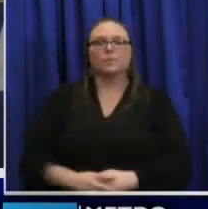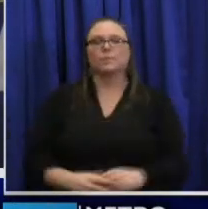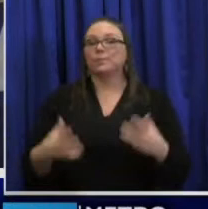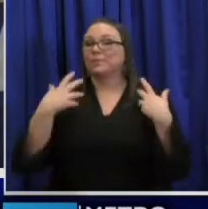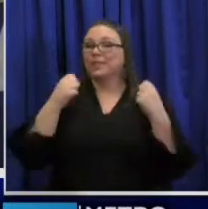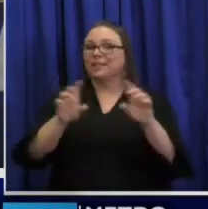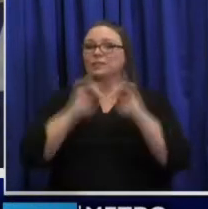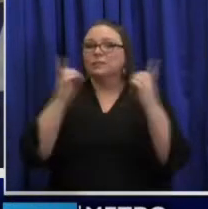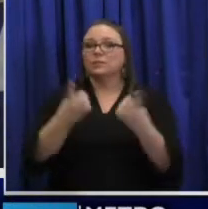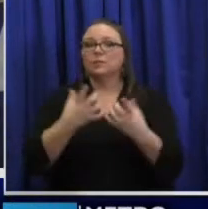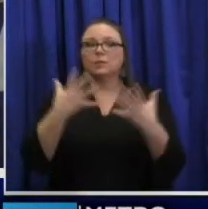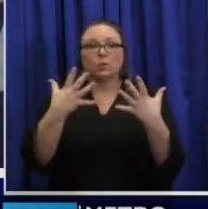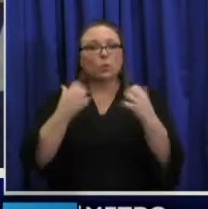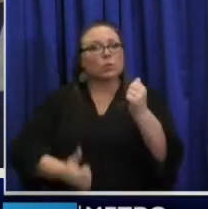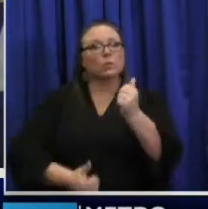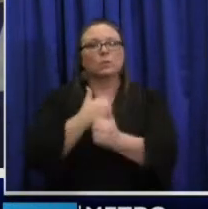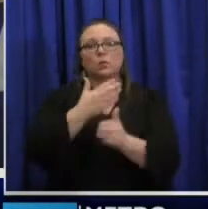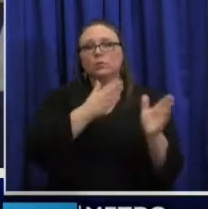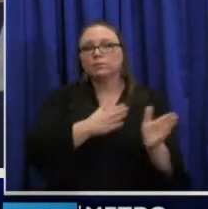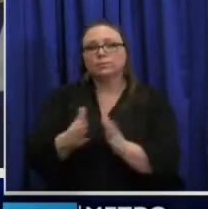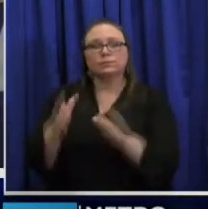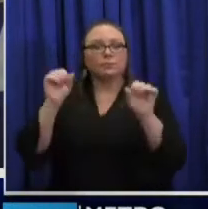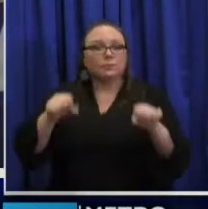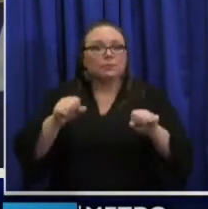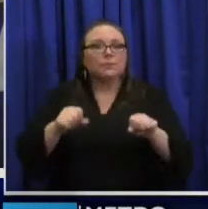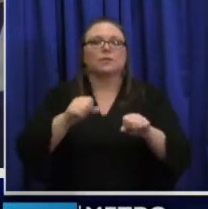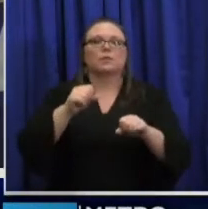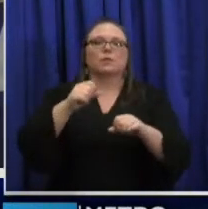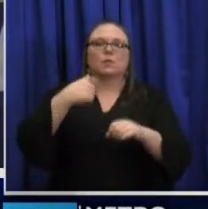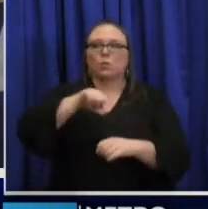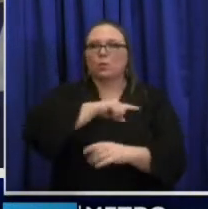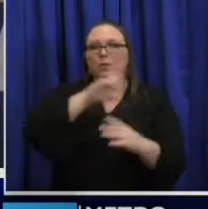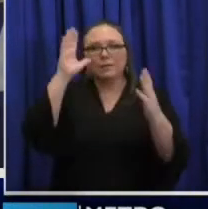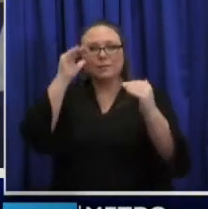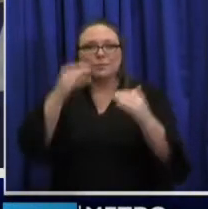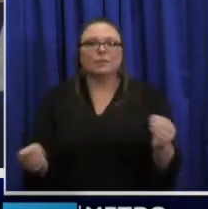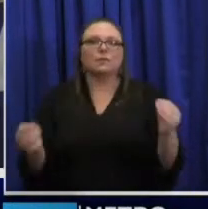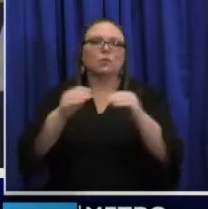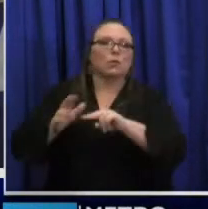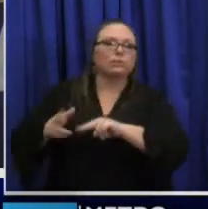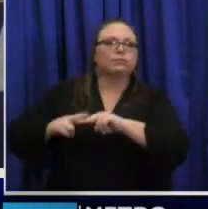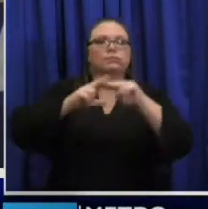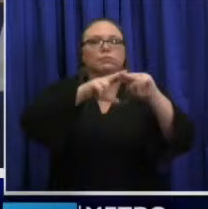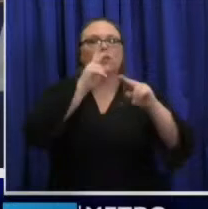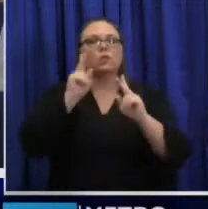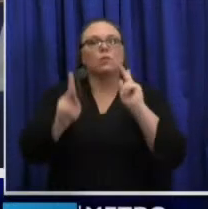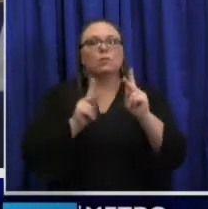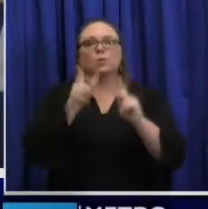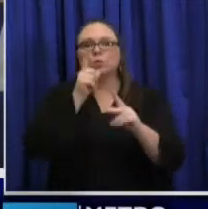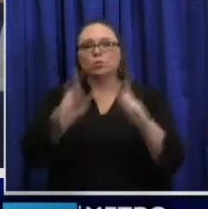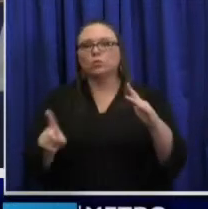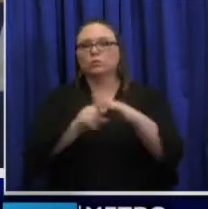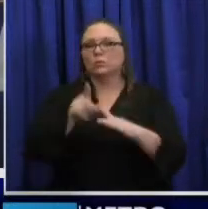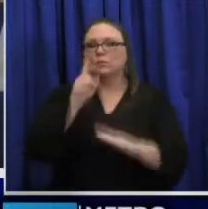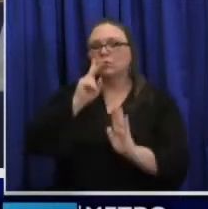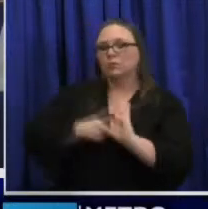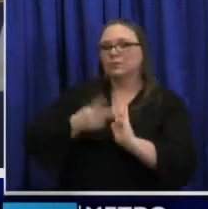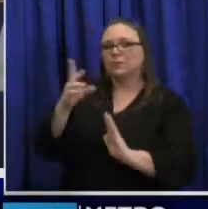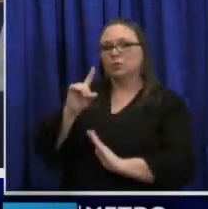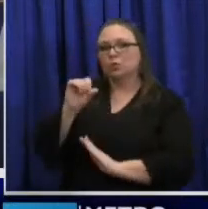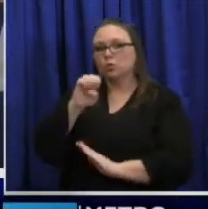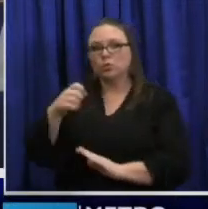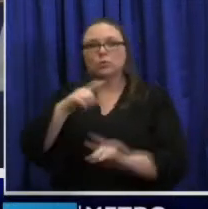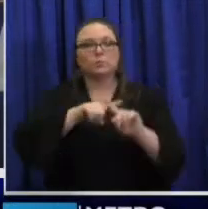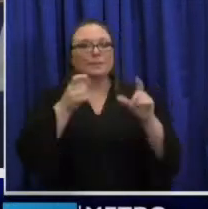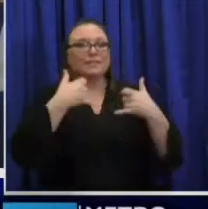be as prepared as possible as we anticipate an overall increase among those coming for their second dose while we are continuing to